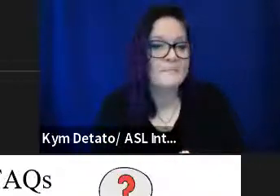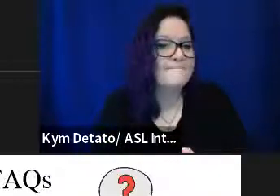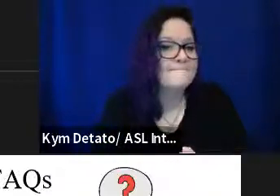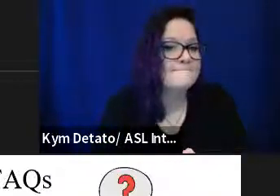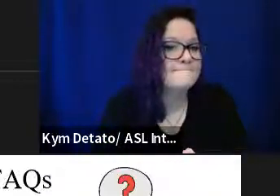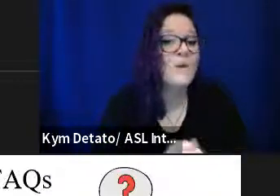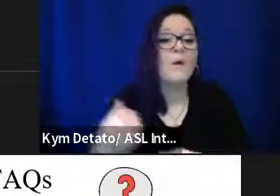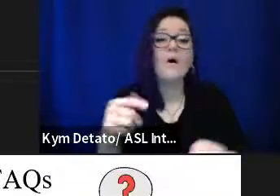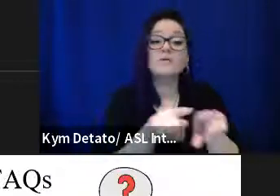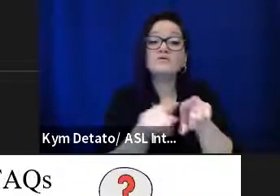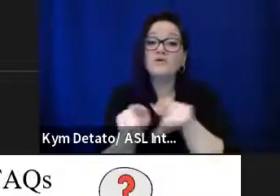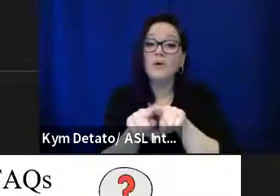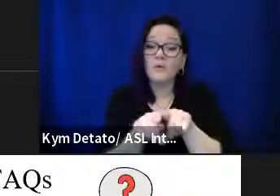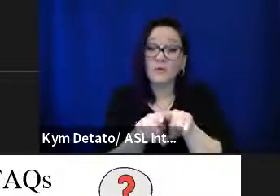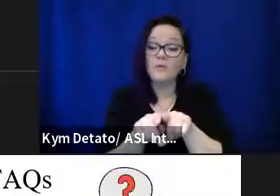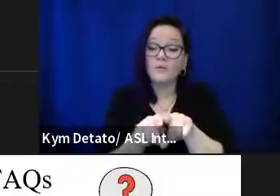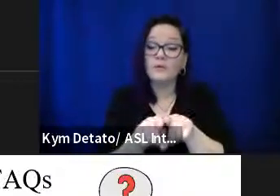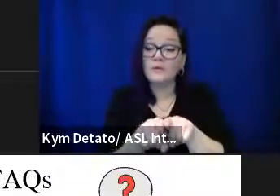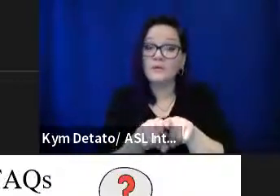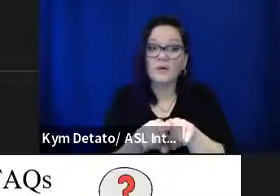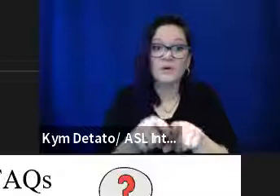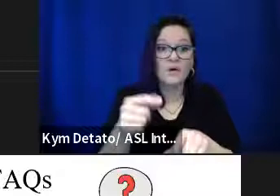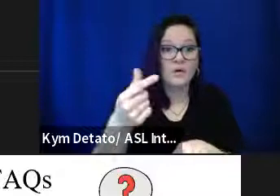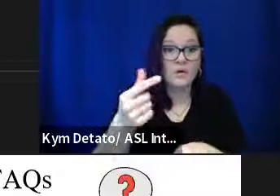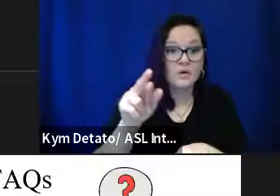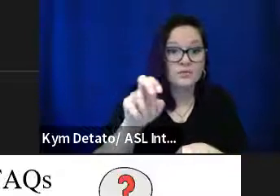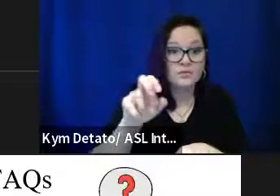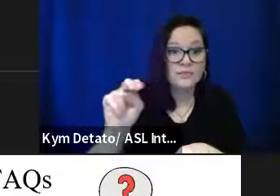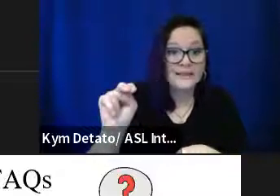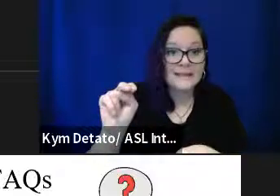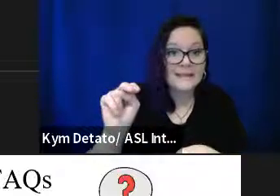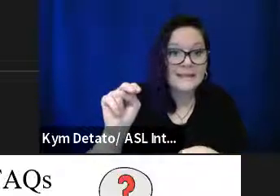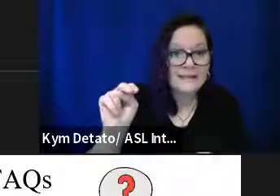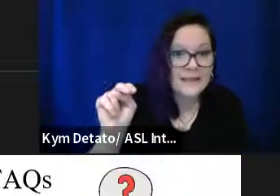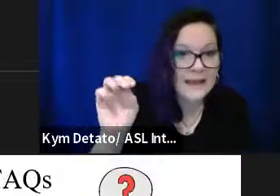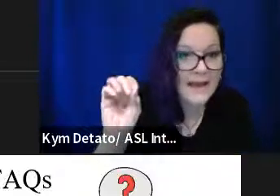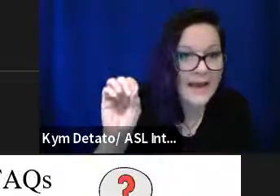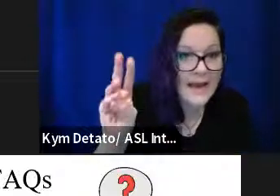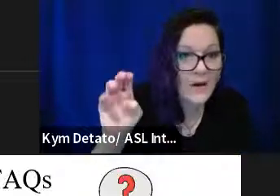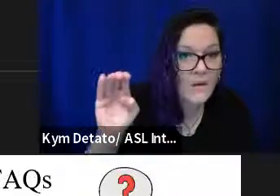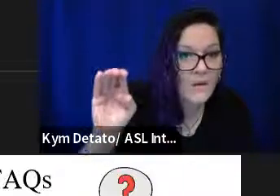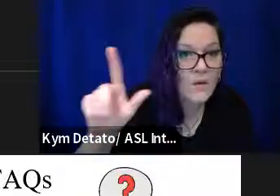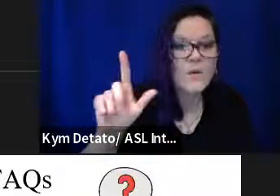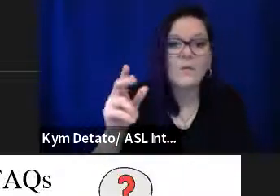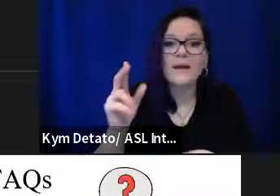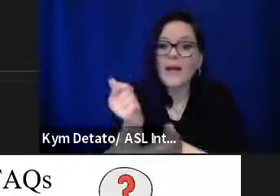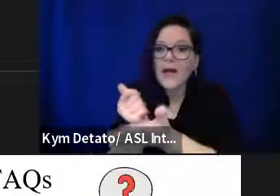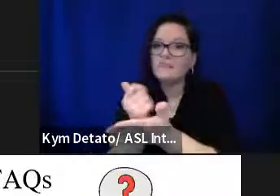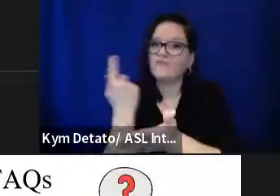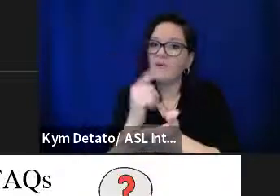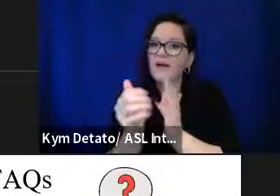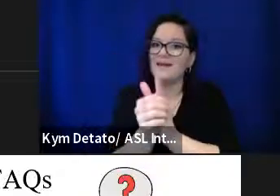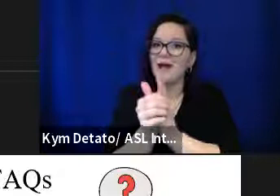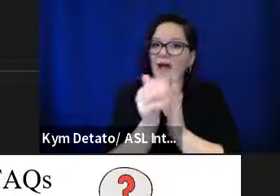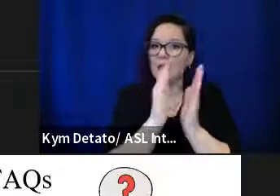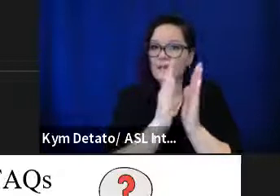put together, with the help of Green Owl, a commercial design guidebook. This is an excellent resource for you to have a look at